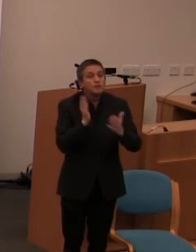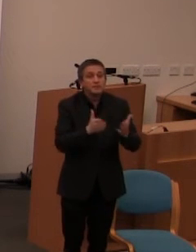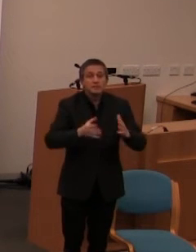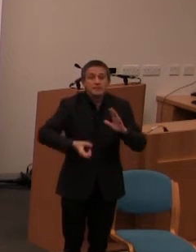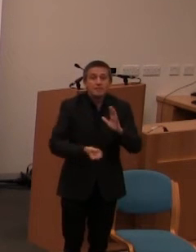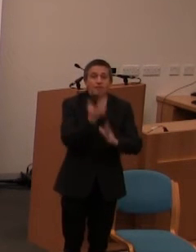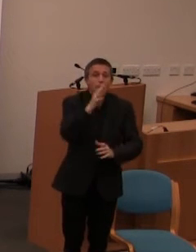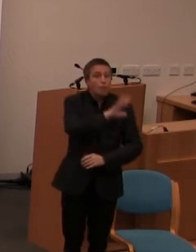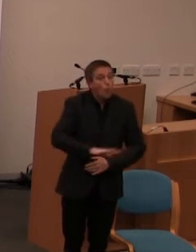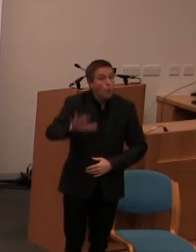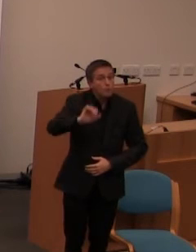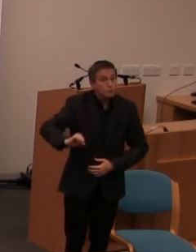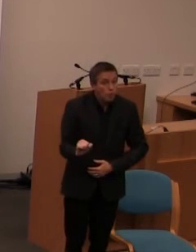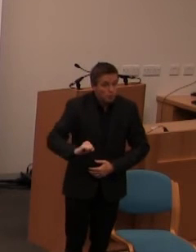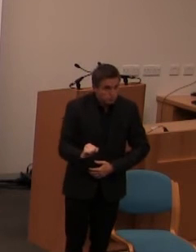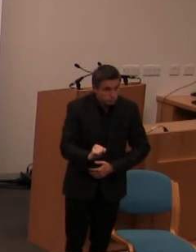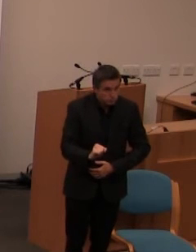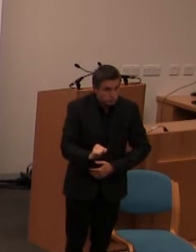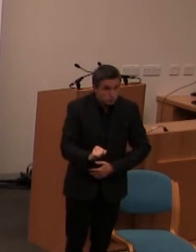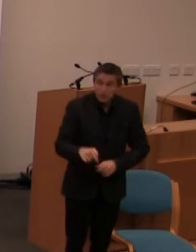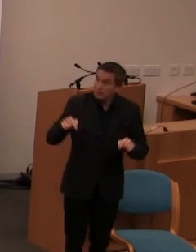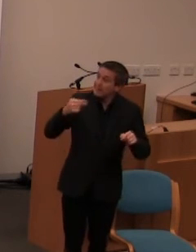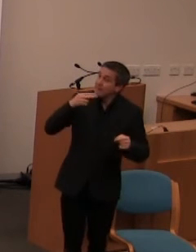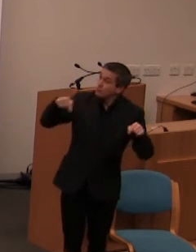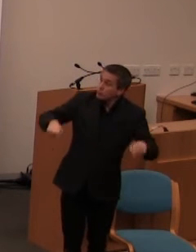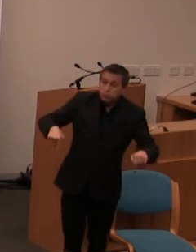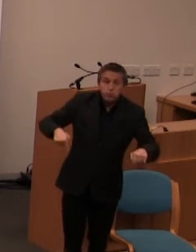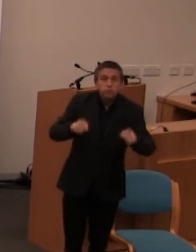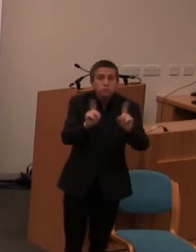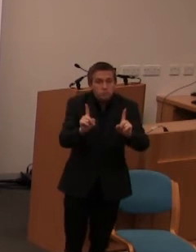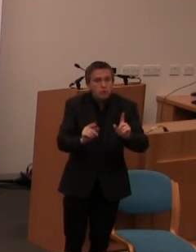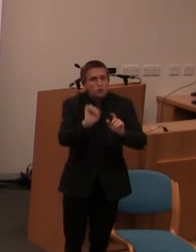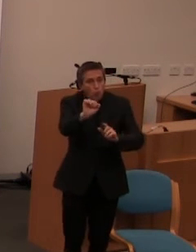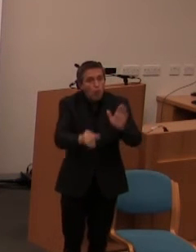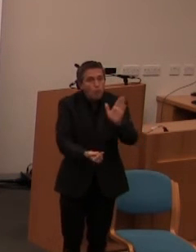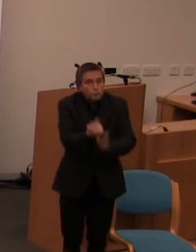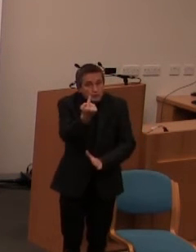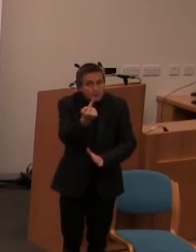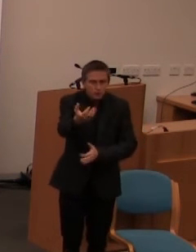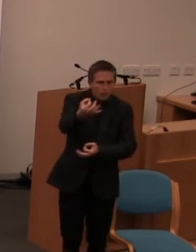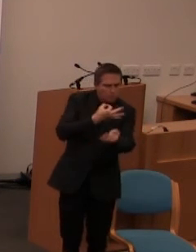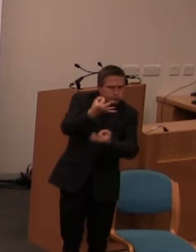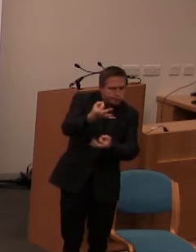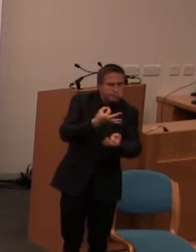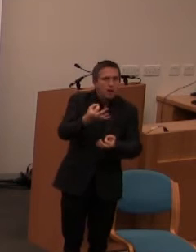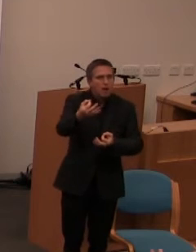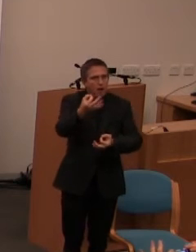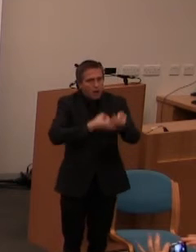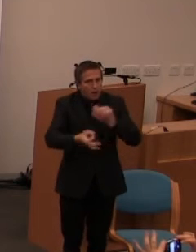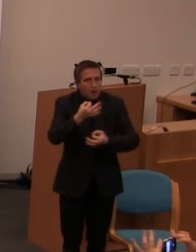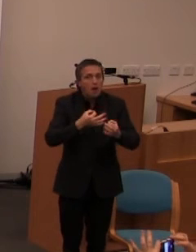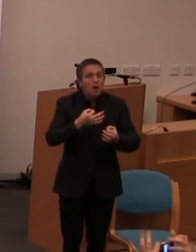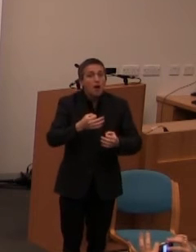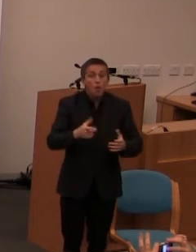practice as well. So this is an opportunity though to hear from you directly from the public and to make sure as well that we are informed when we go into our private session